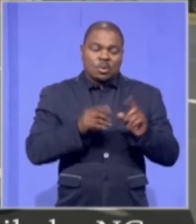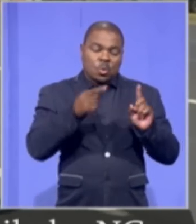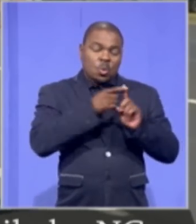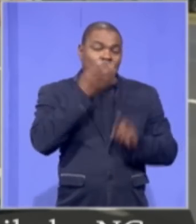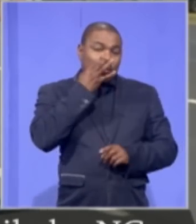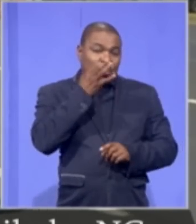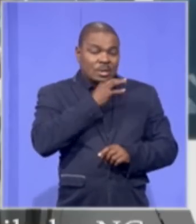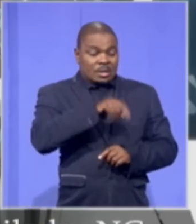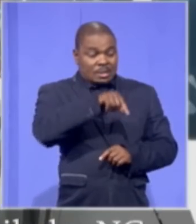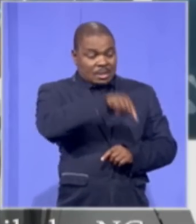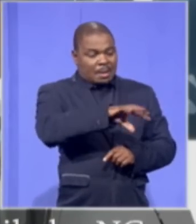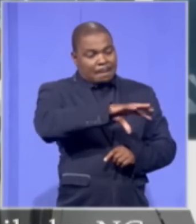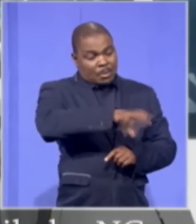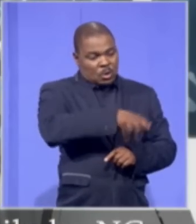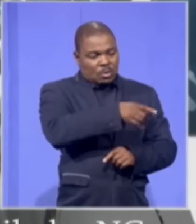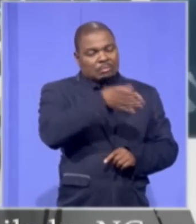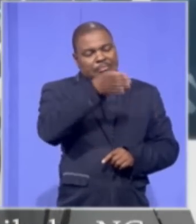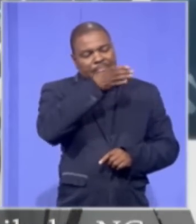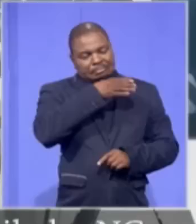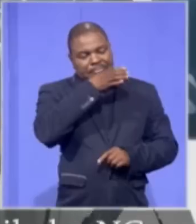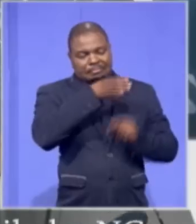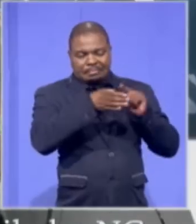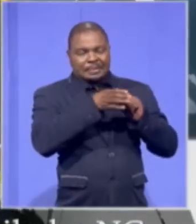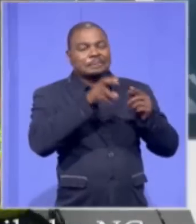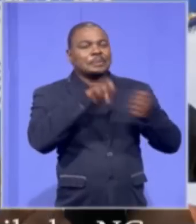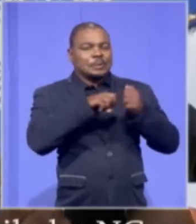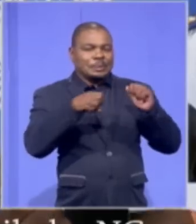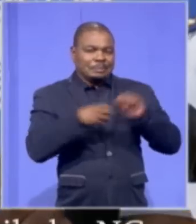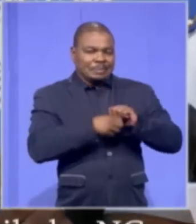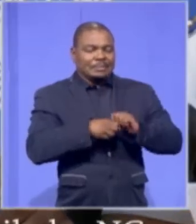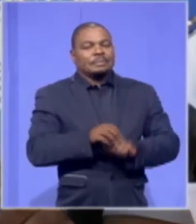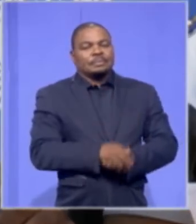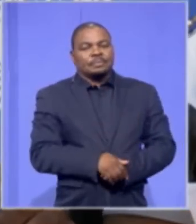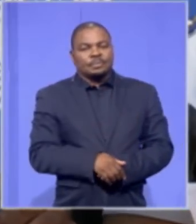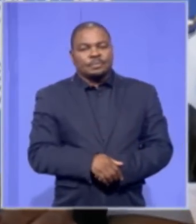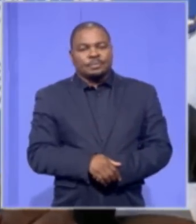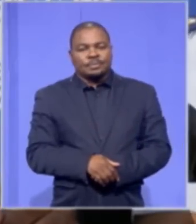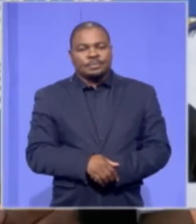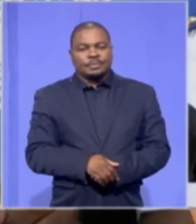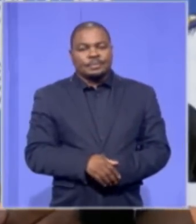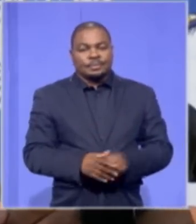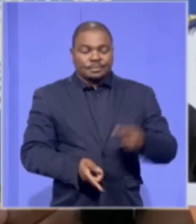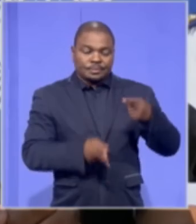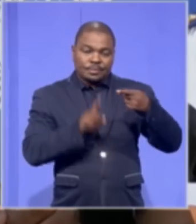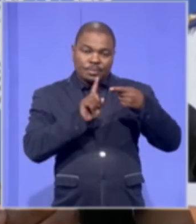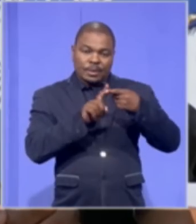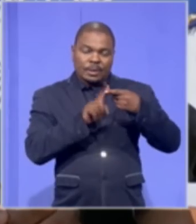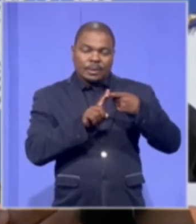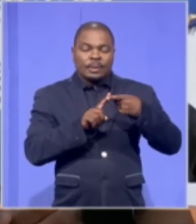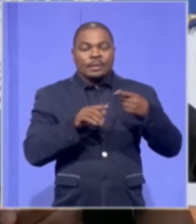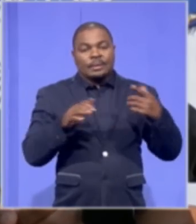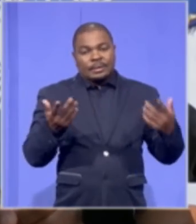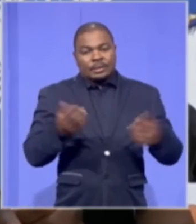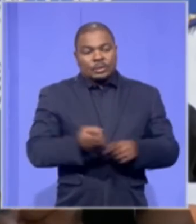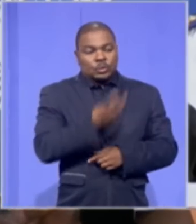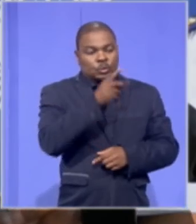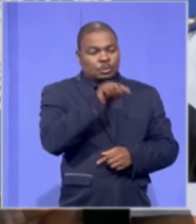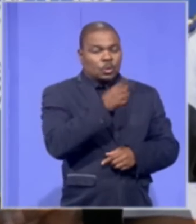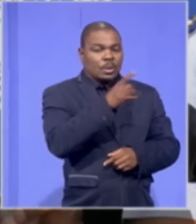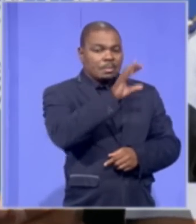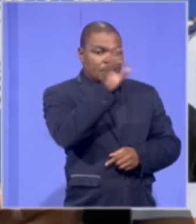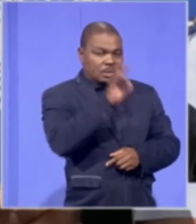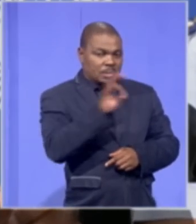Notai provinceng ke sesosa sa tse ding tsa ditlolo tsa molao. While there has been a slight